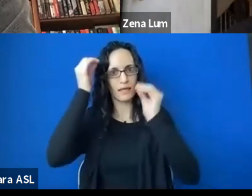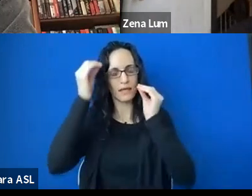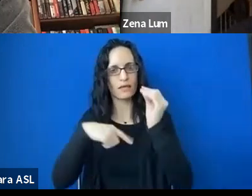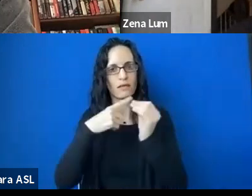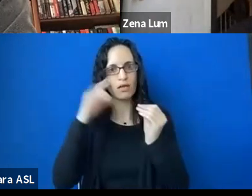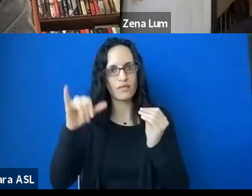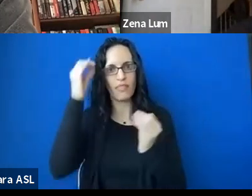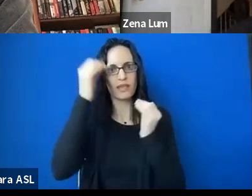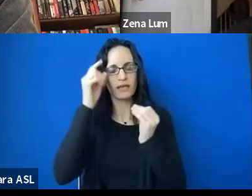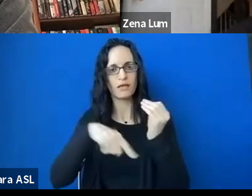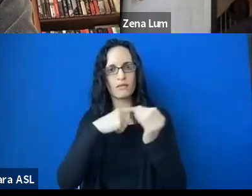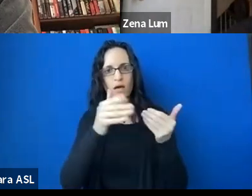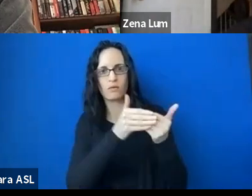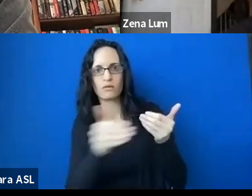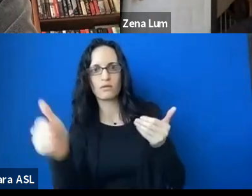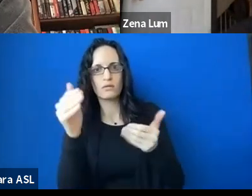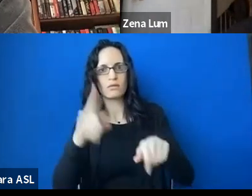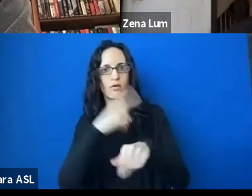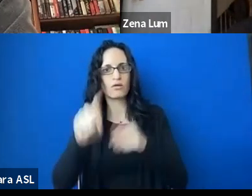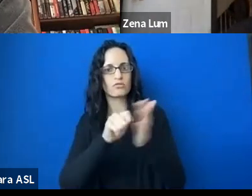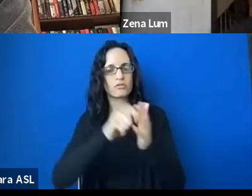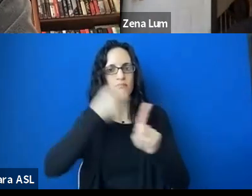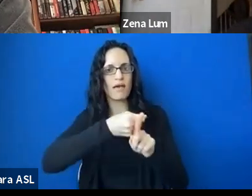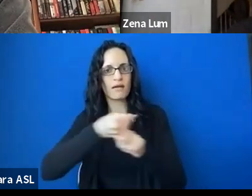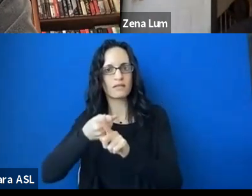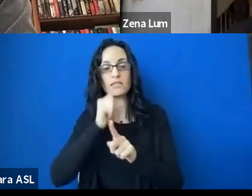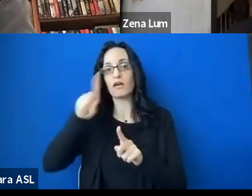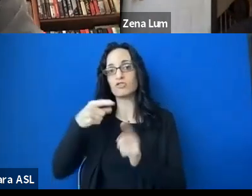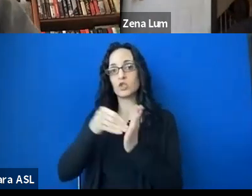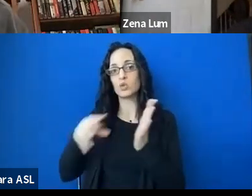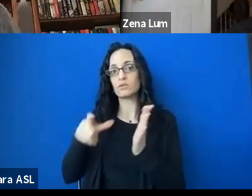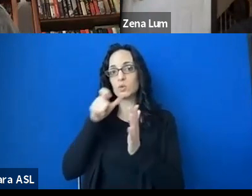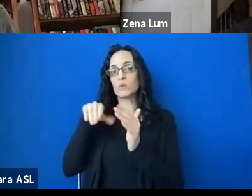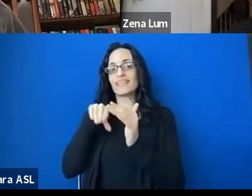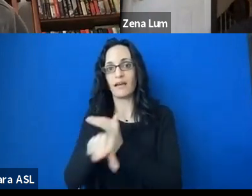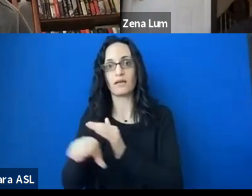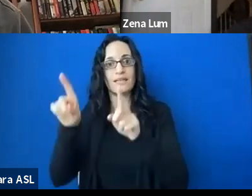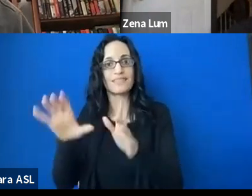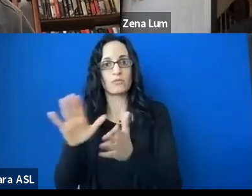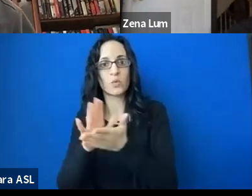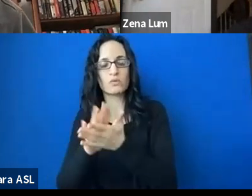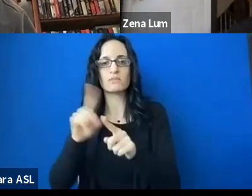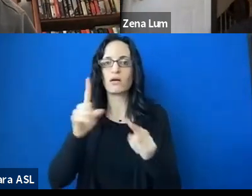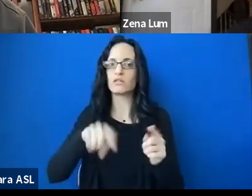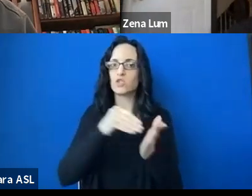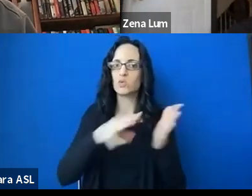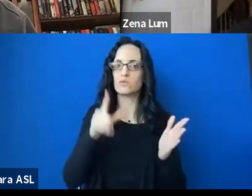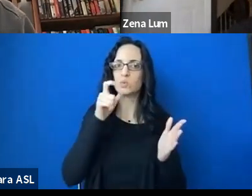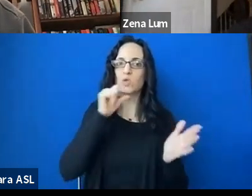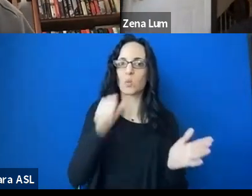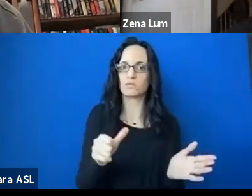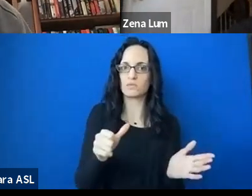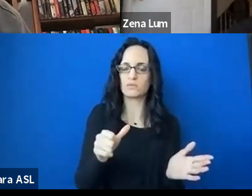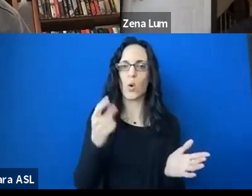the long-term impact, not just on the students who attend the exam schools, but the students who don't. And the